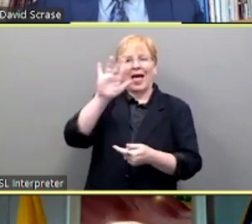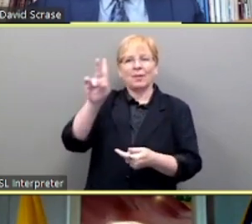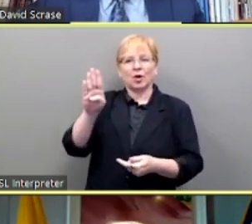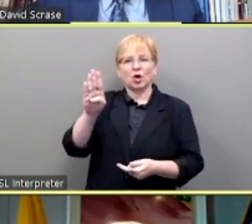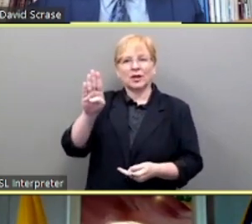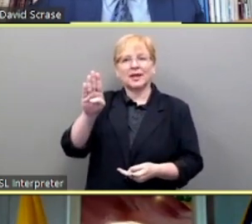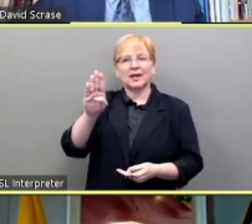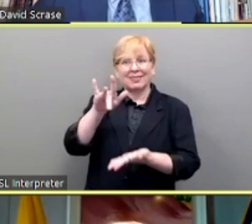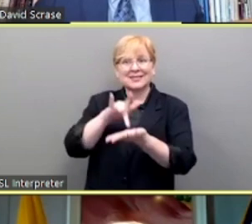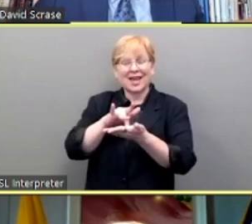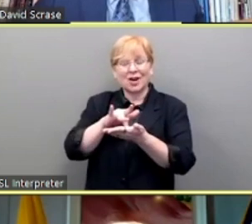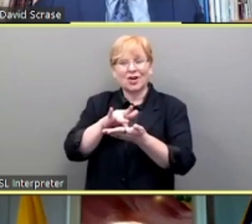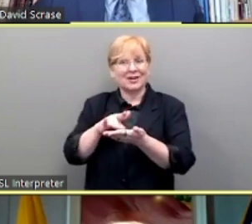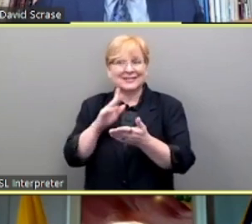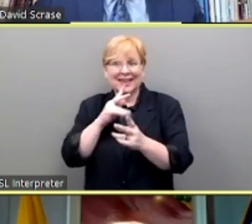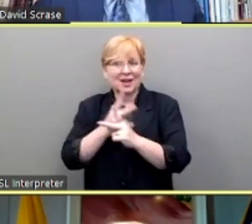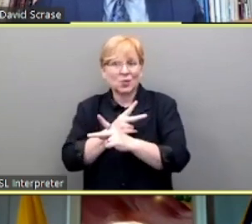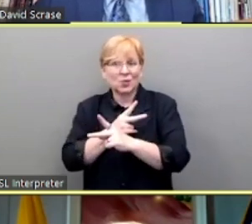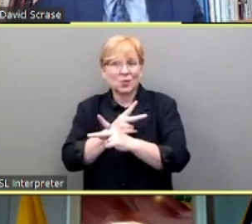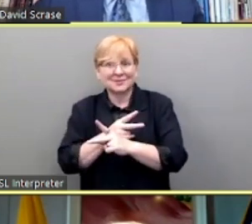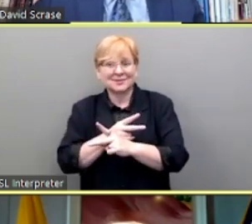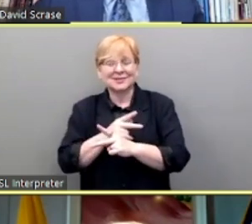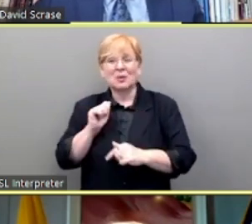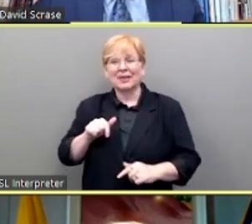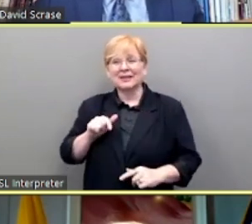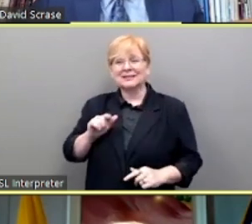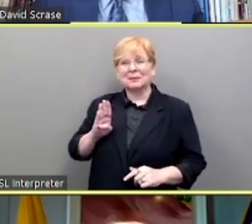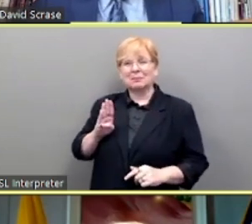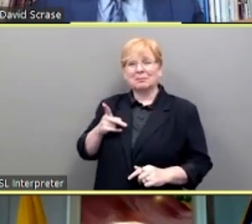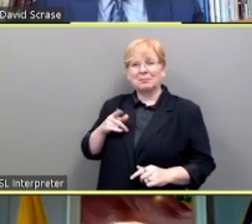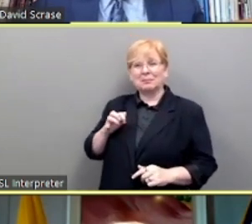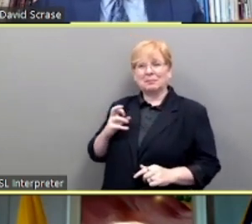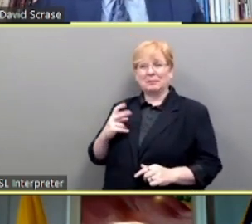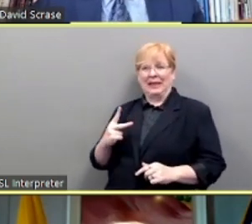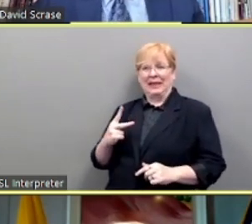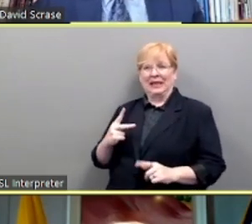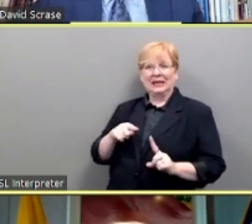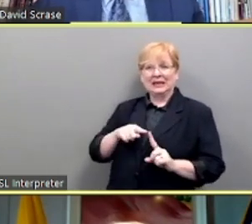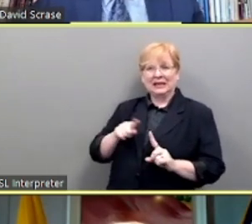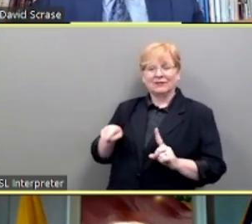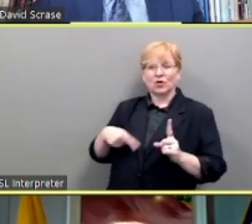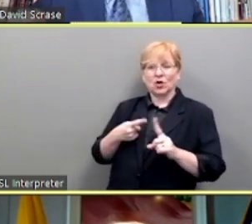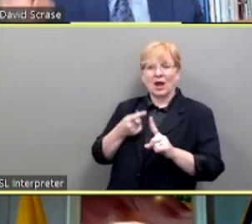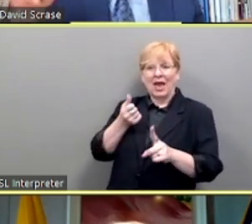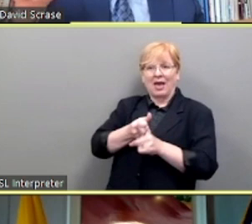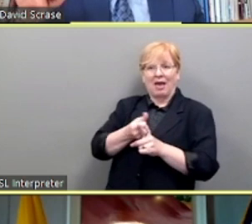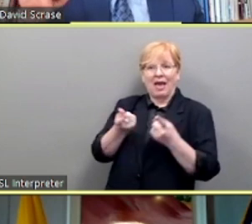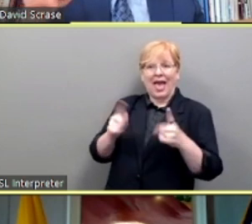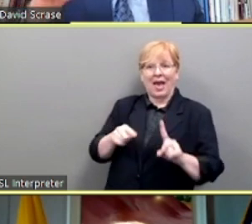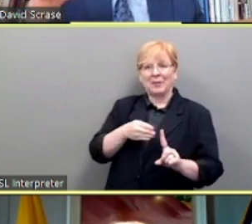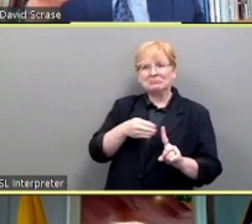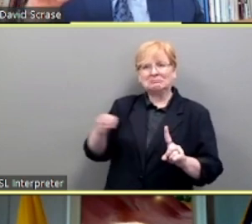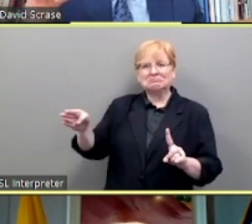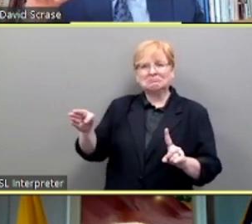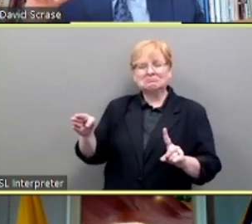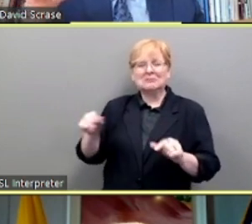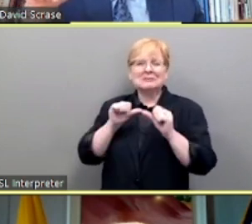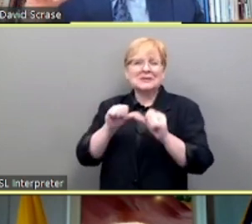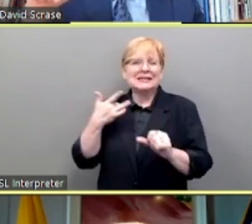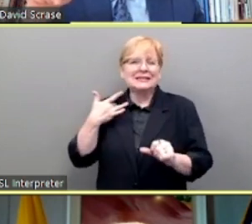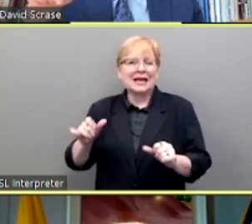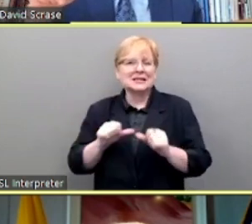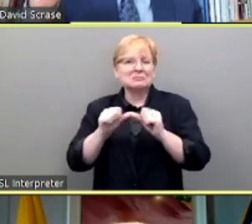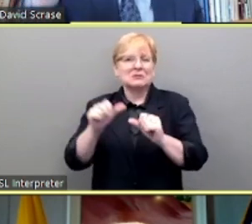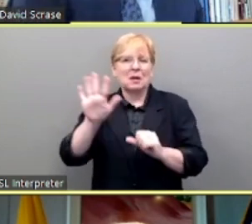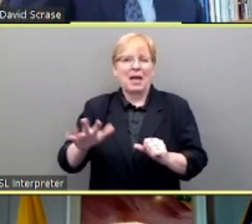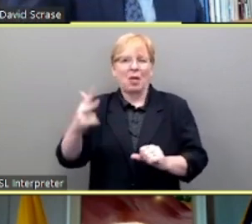we look at Delta in other countries, lasts about 3 months in general, from when you start going up where we were